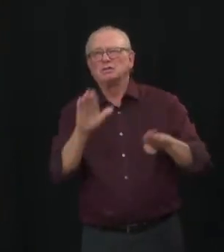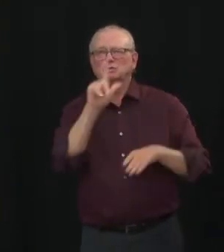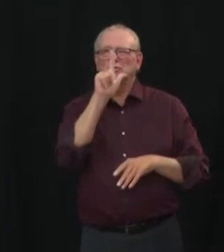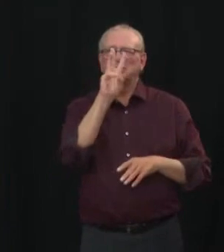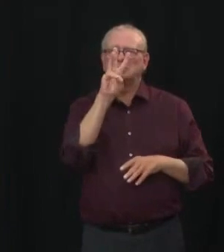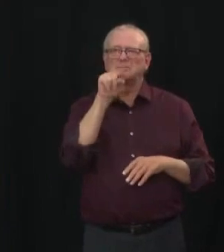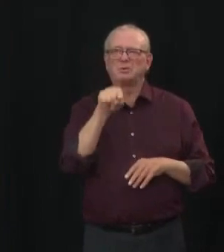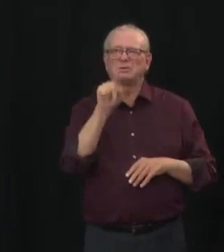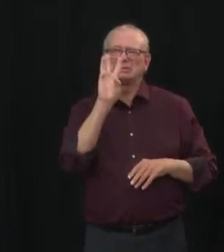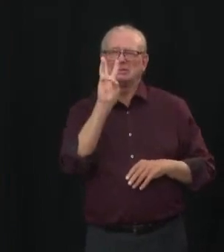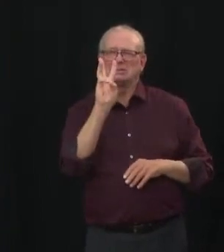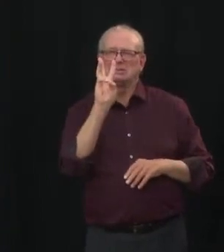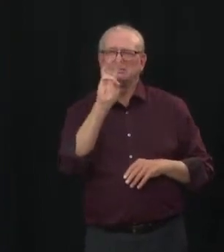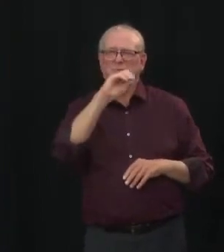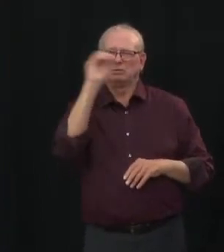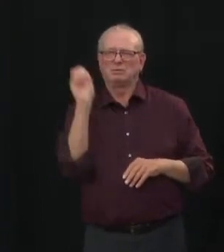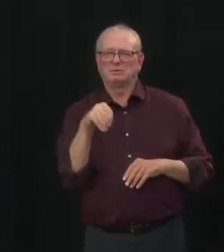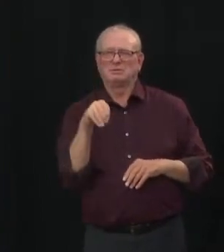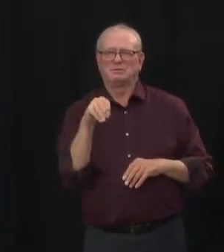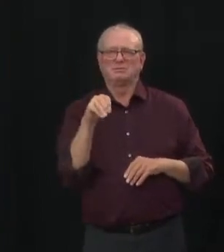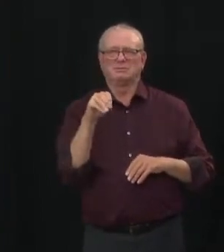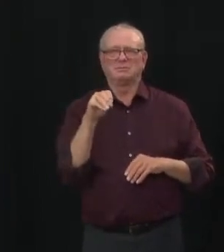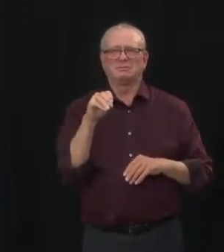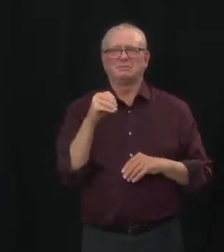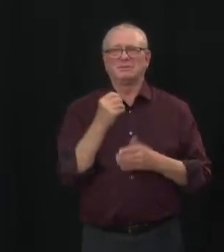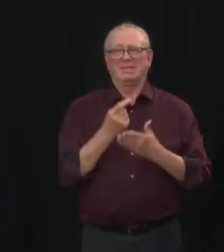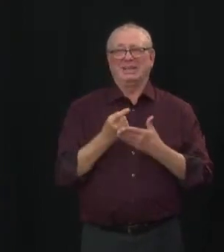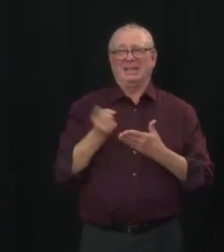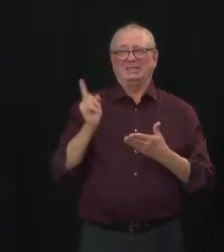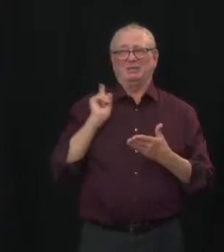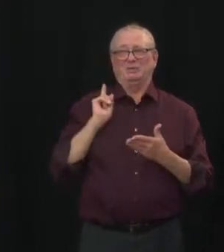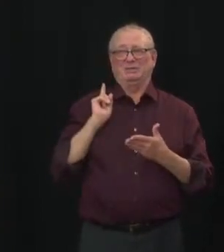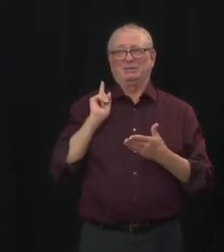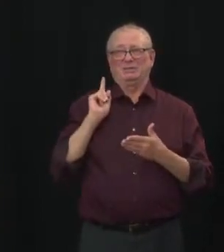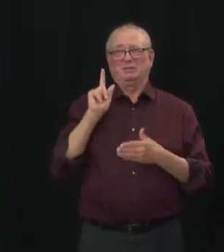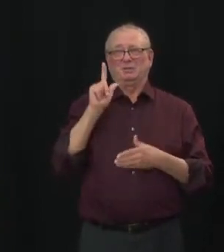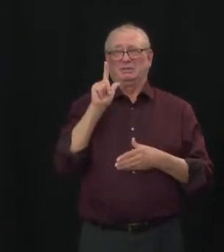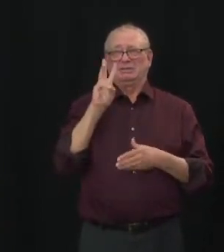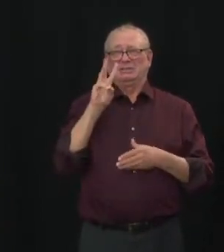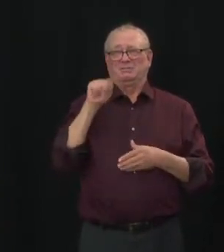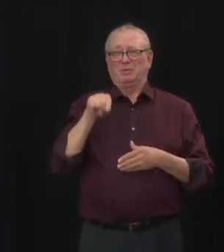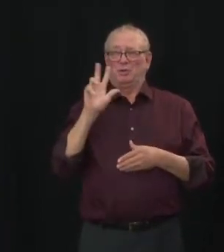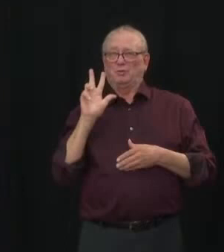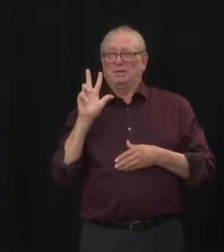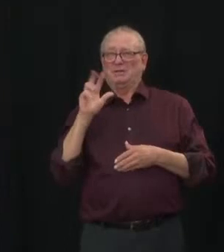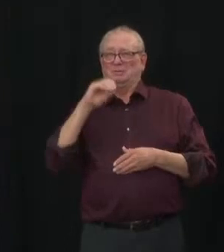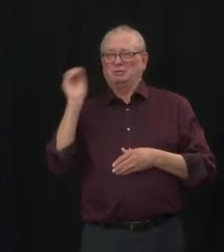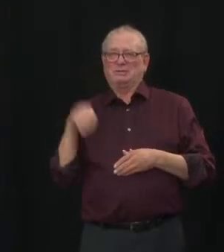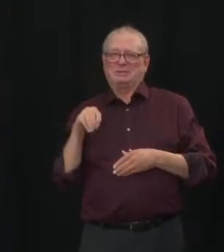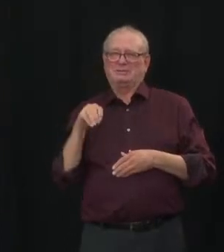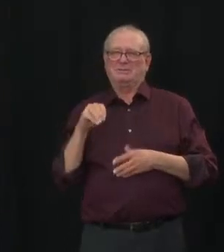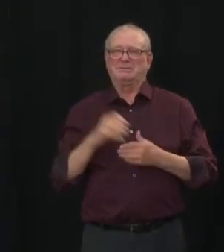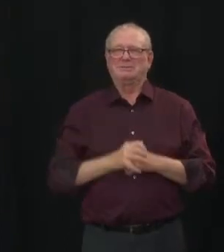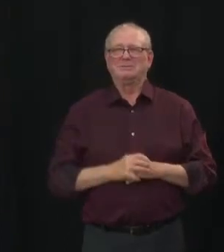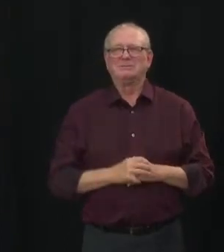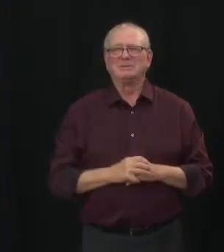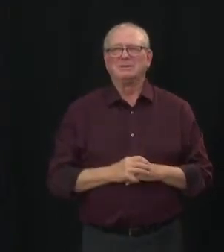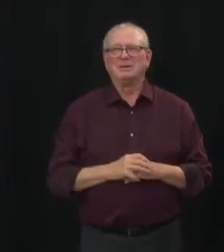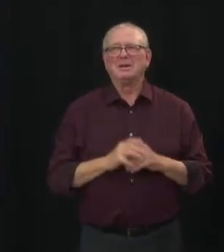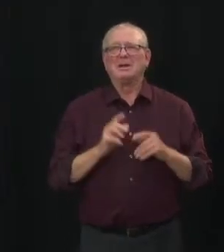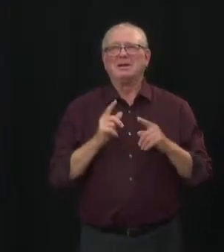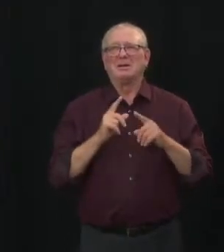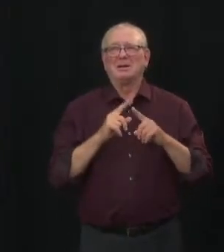to 26.3% last week. However, wastewater virus levels are trending up in Calgary and